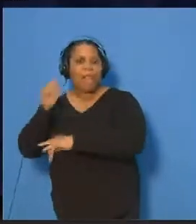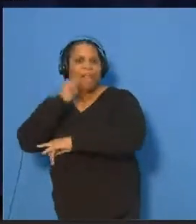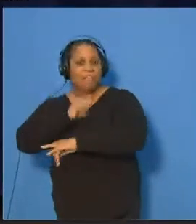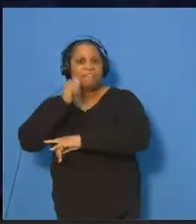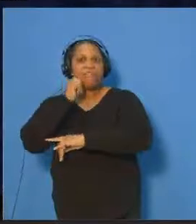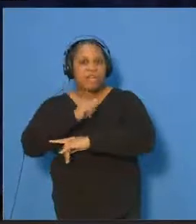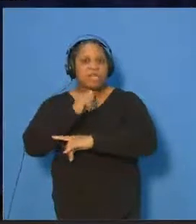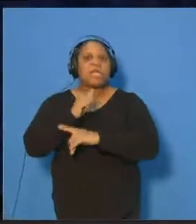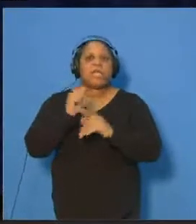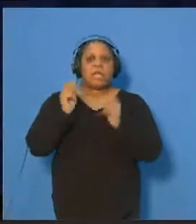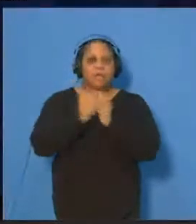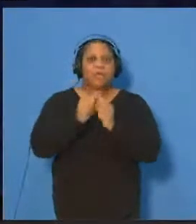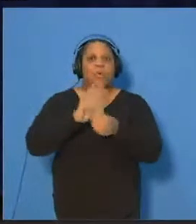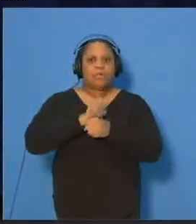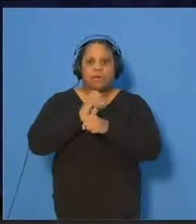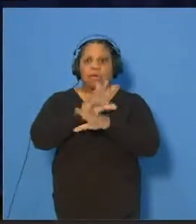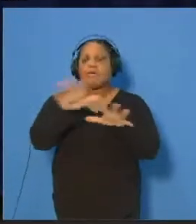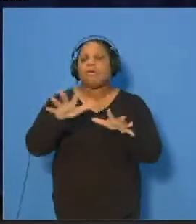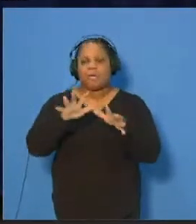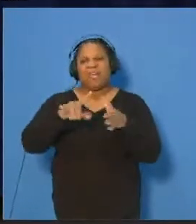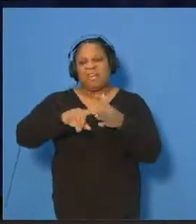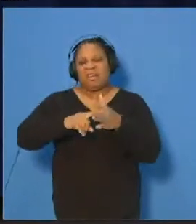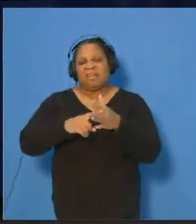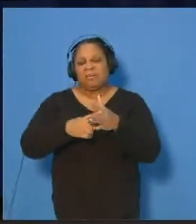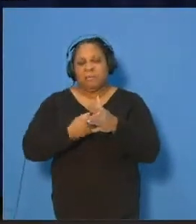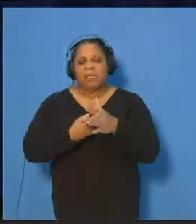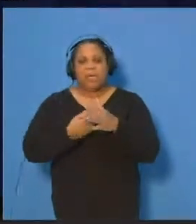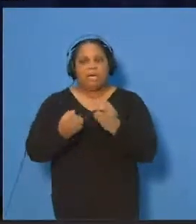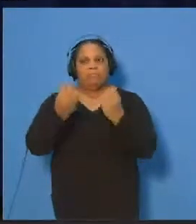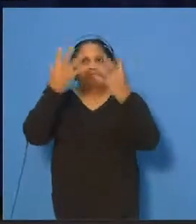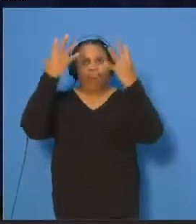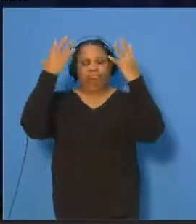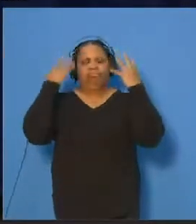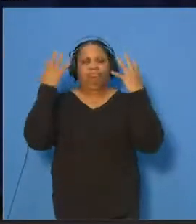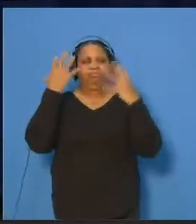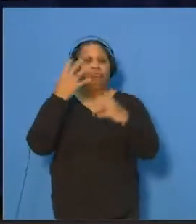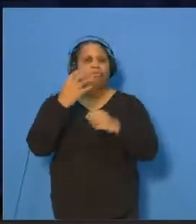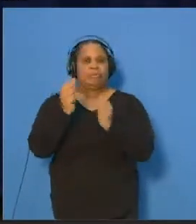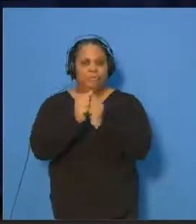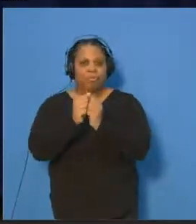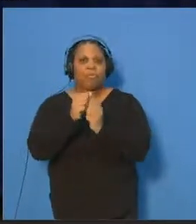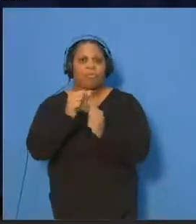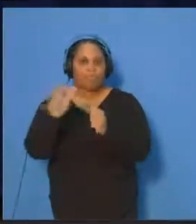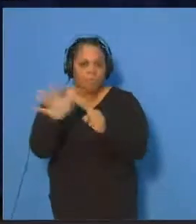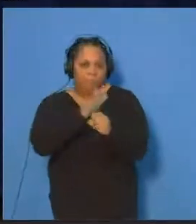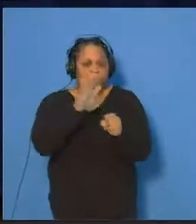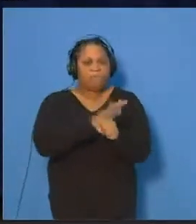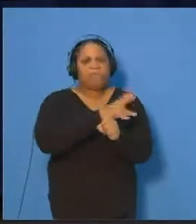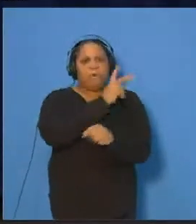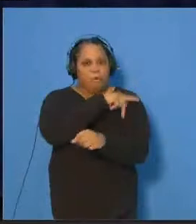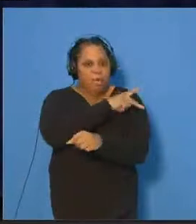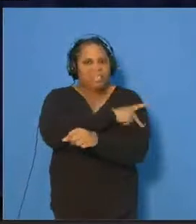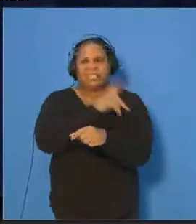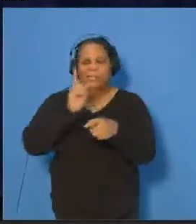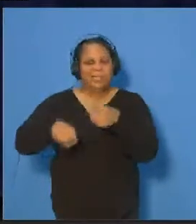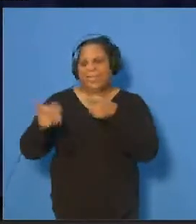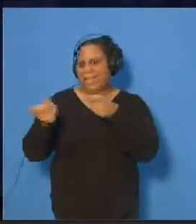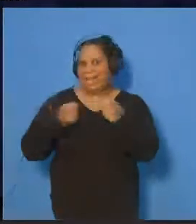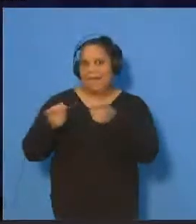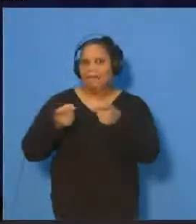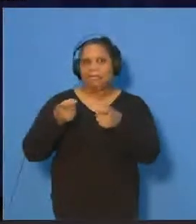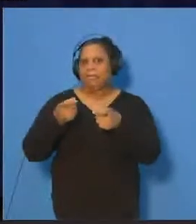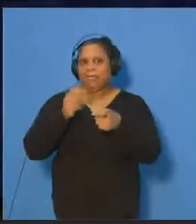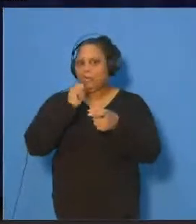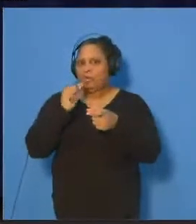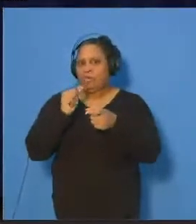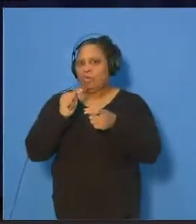Anything above that will mean that the hospital will begin to become overrun. And anything below that means that they will be able to handle that particular capacity. We're not going to